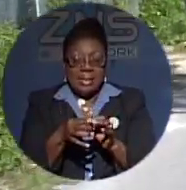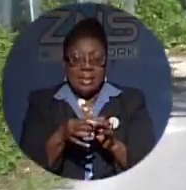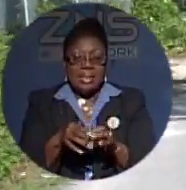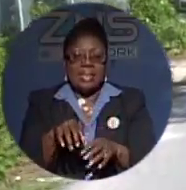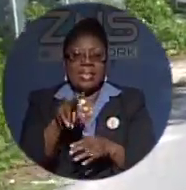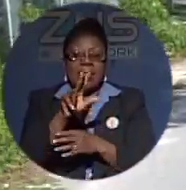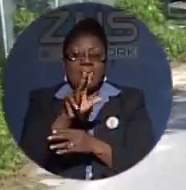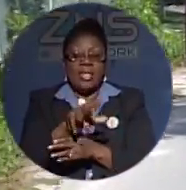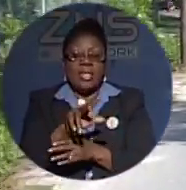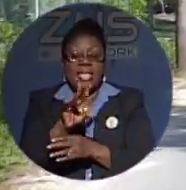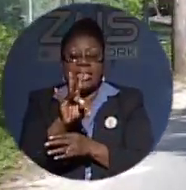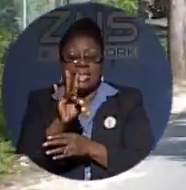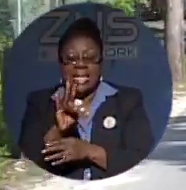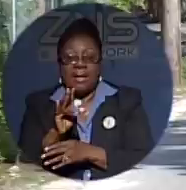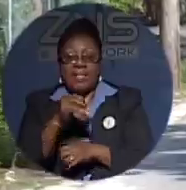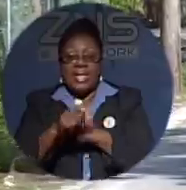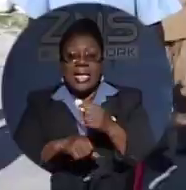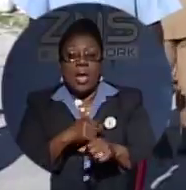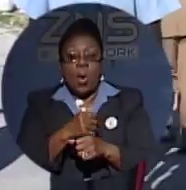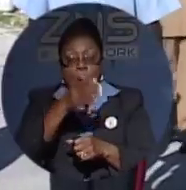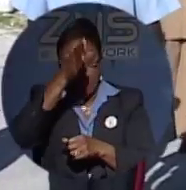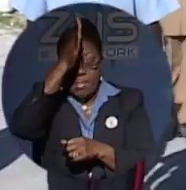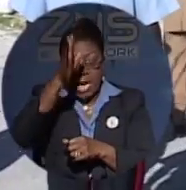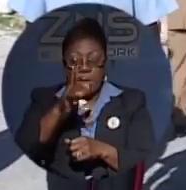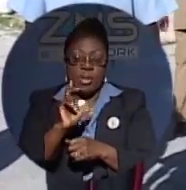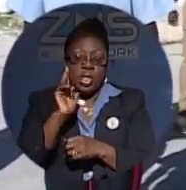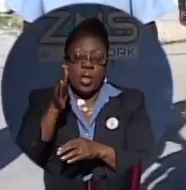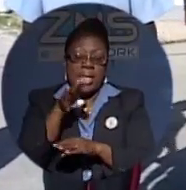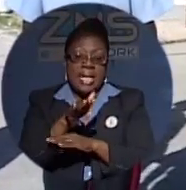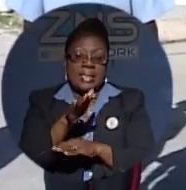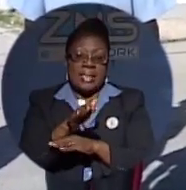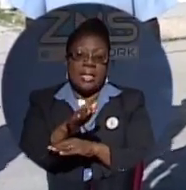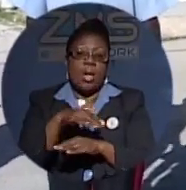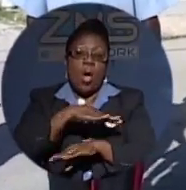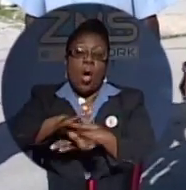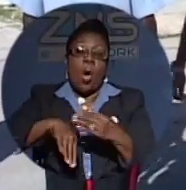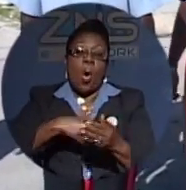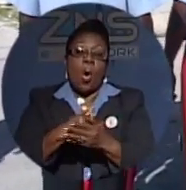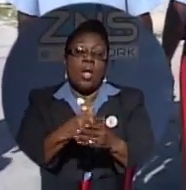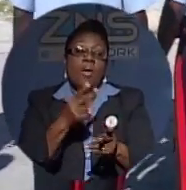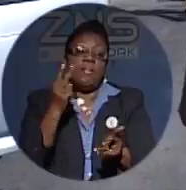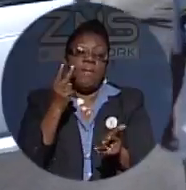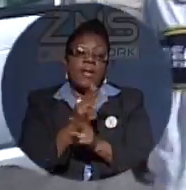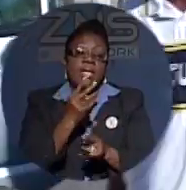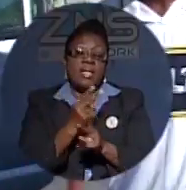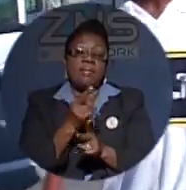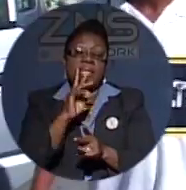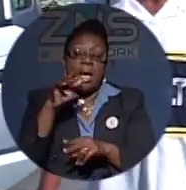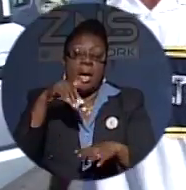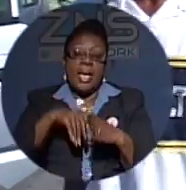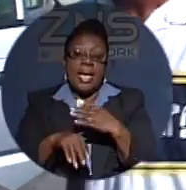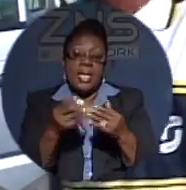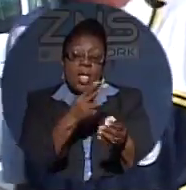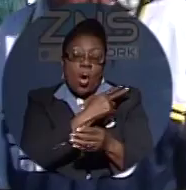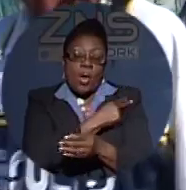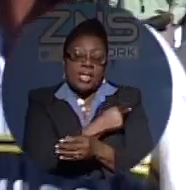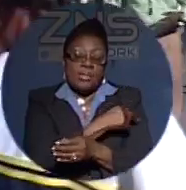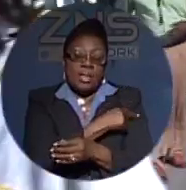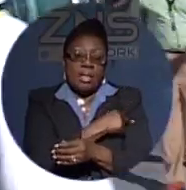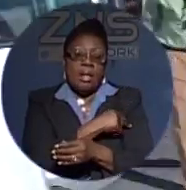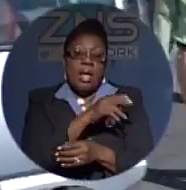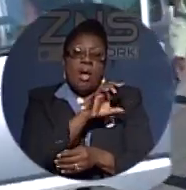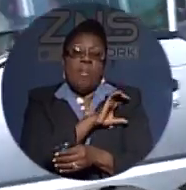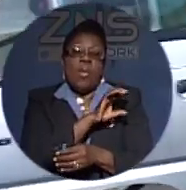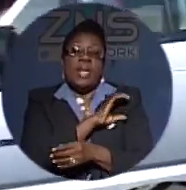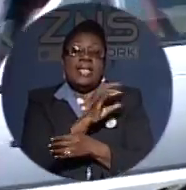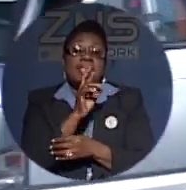shot in the abdomen in last night's incident. All victims remain in hospital in stable condition. Police have launched an intensive investigation into both